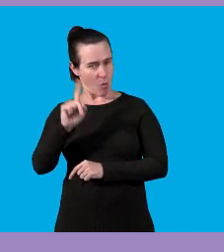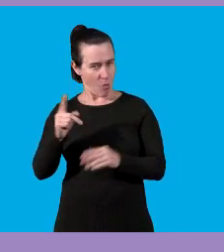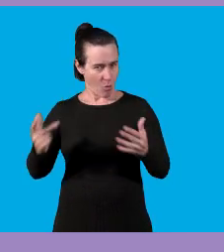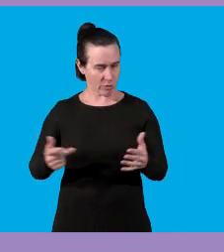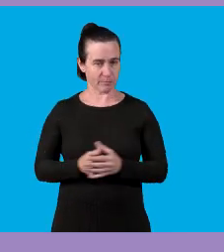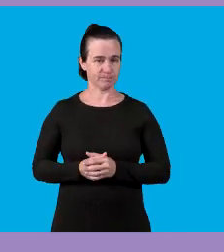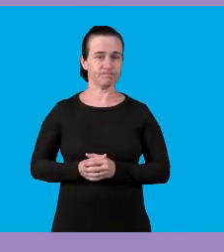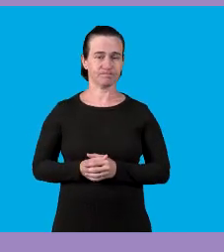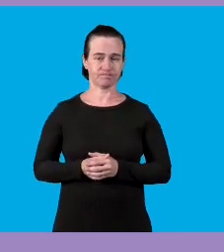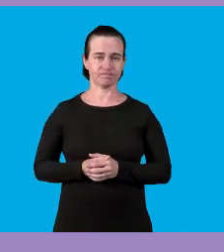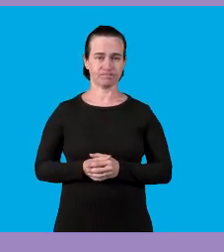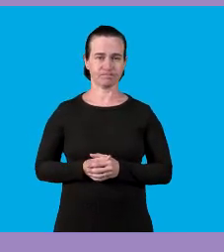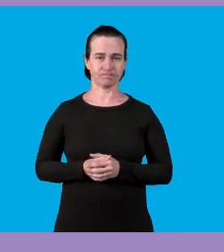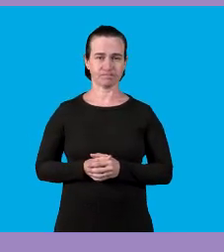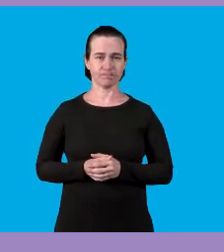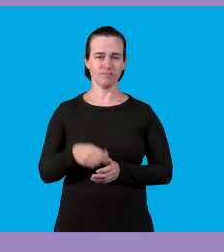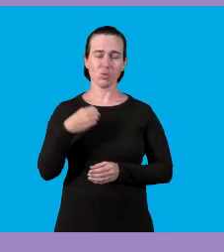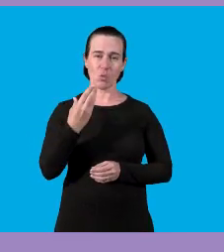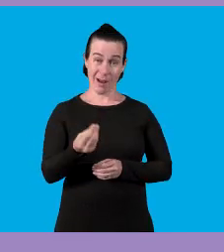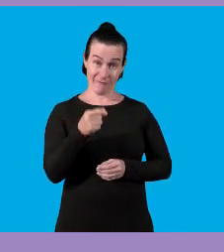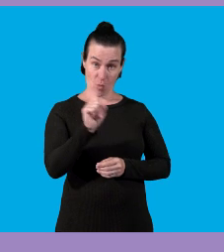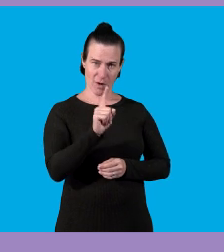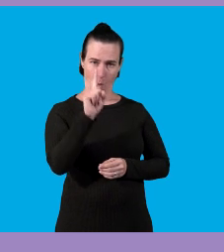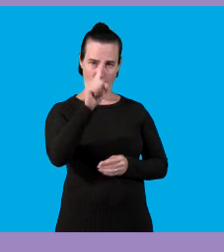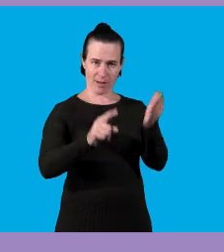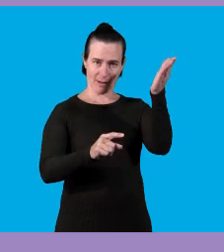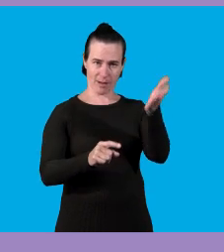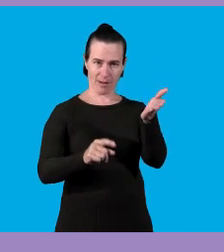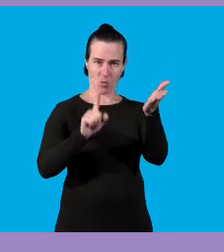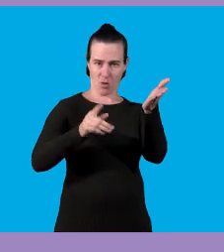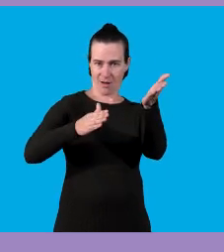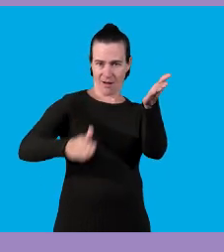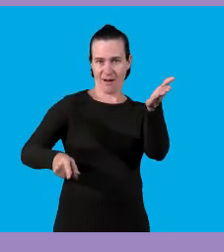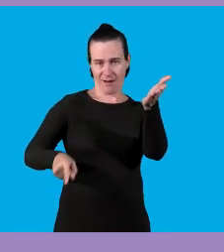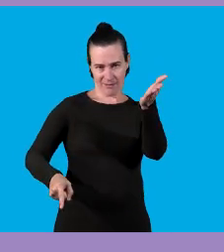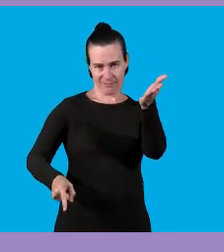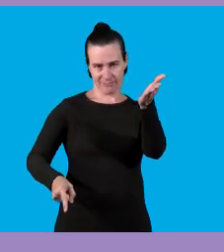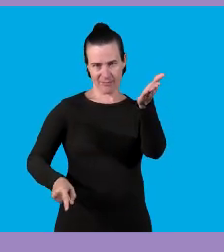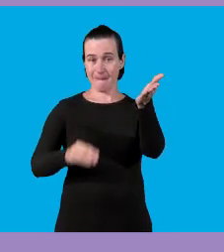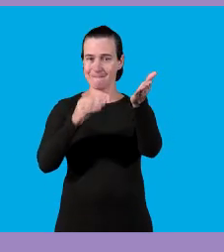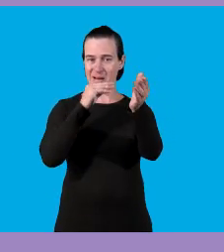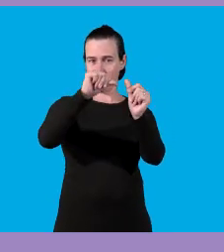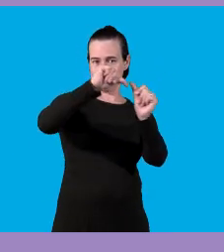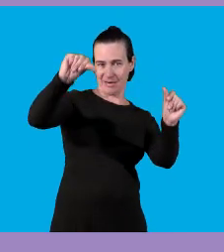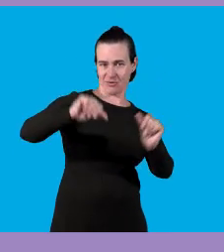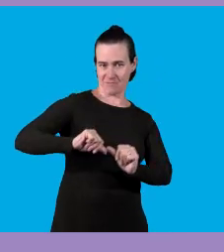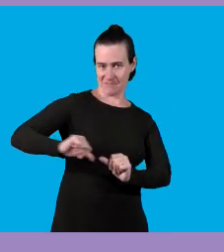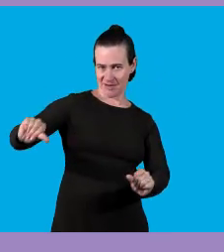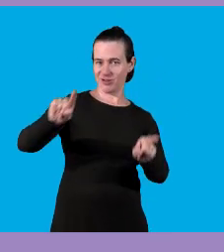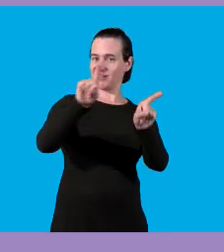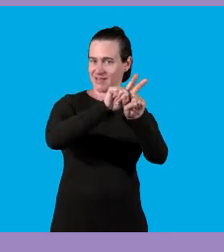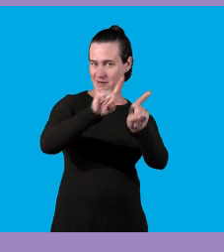know that one, we have a marking and a marking on side